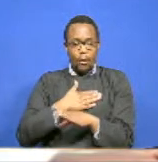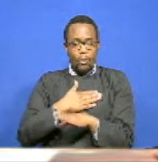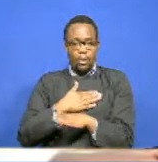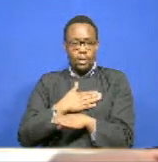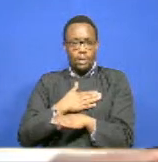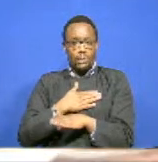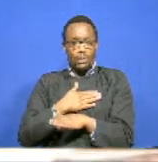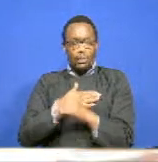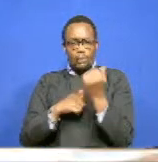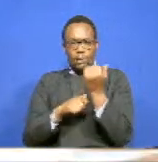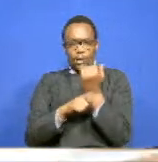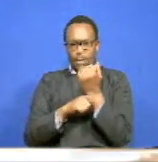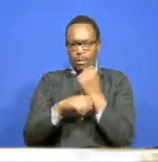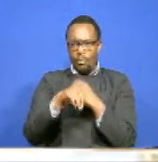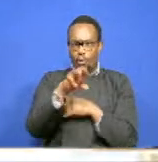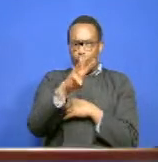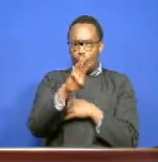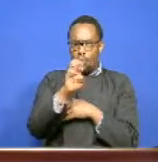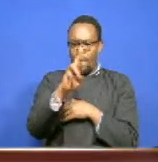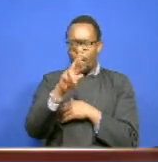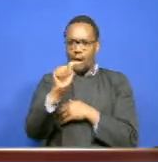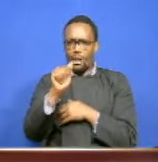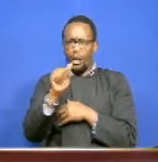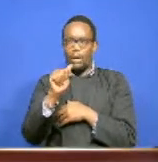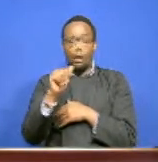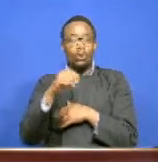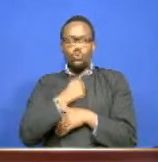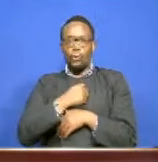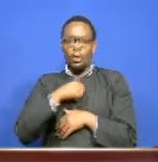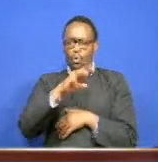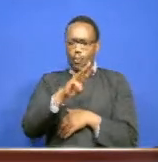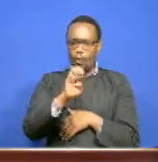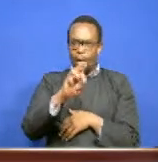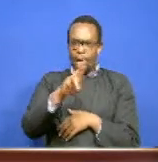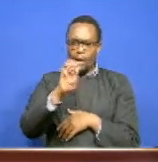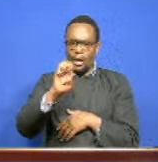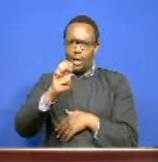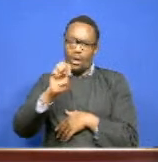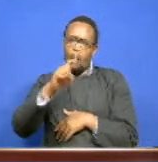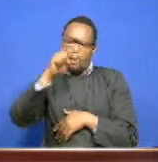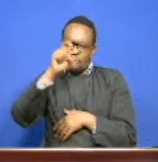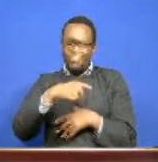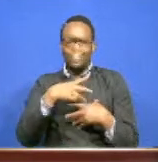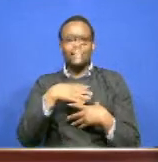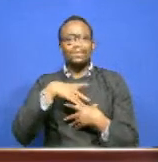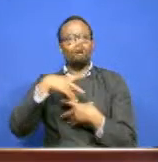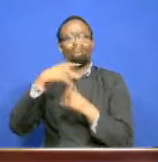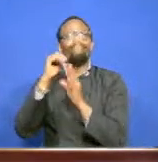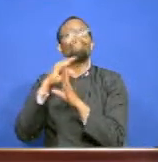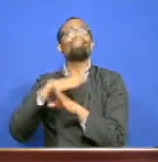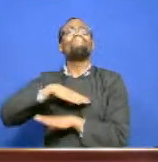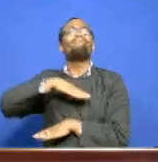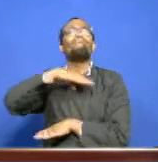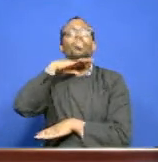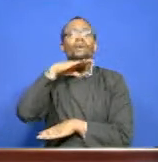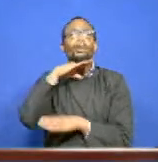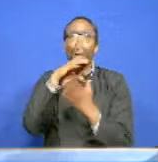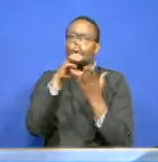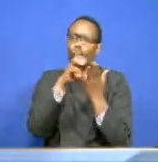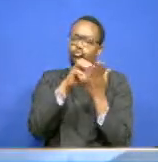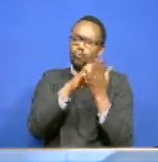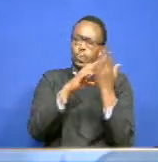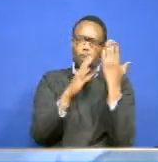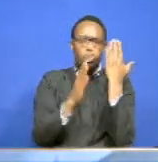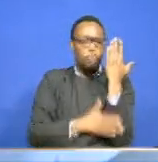Were, who had to exit this life not under very good circumstances. We pray